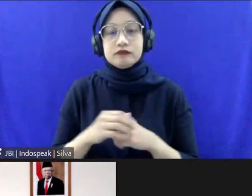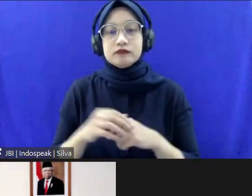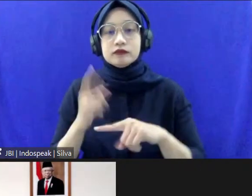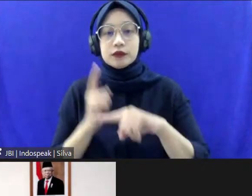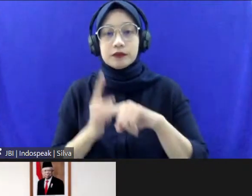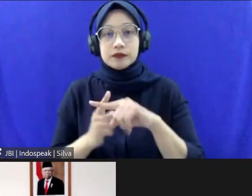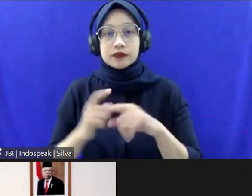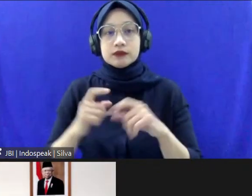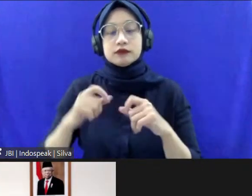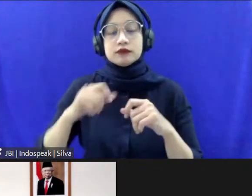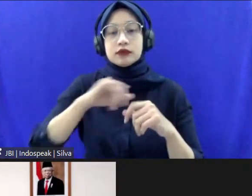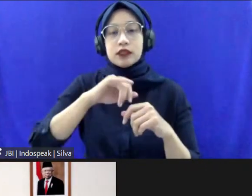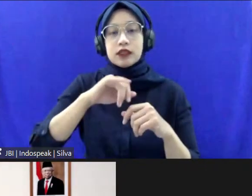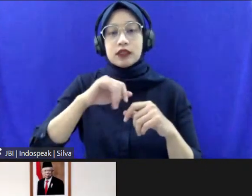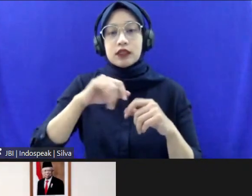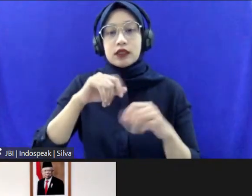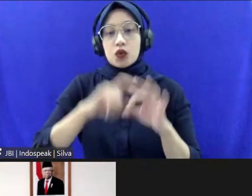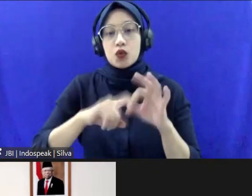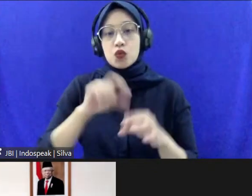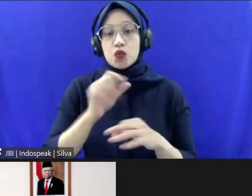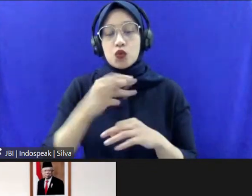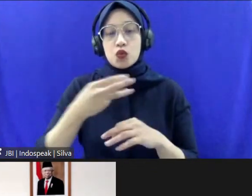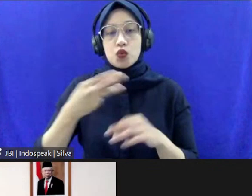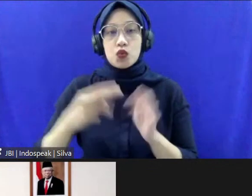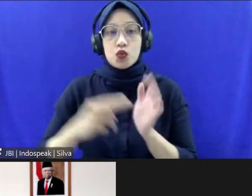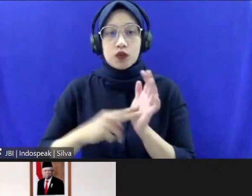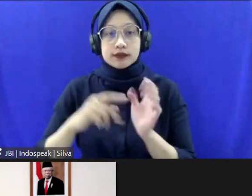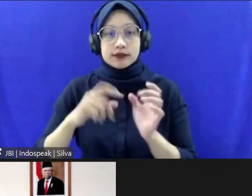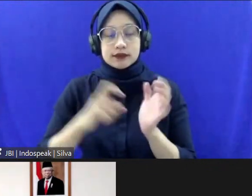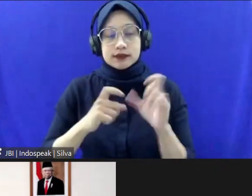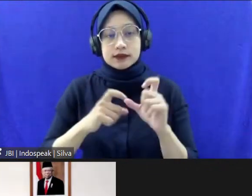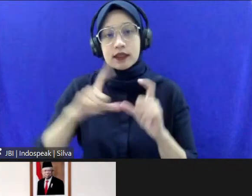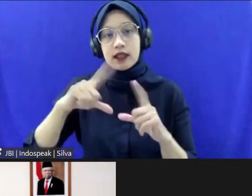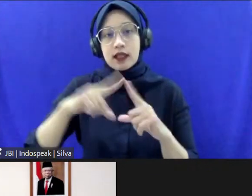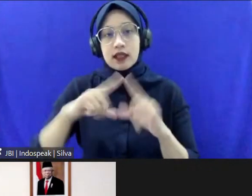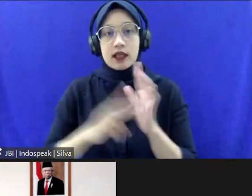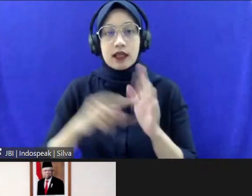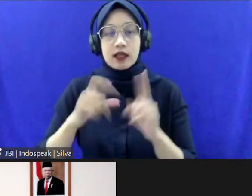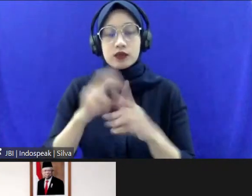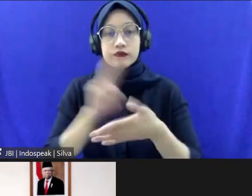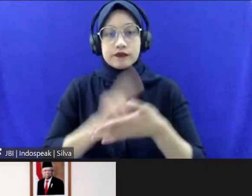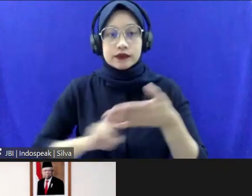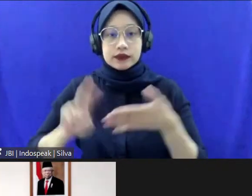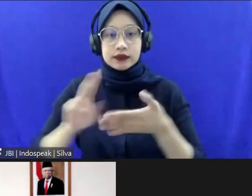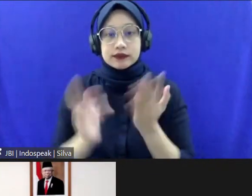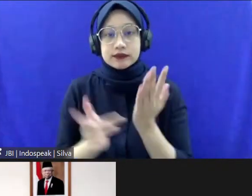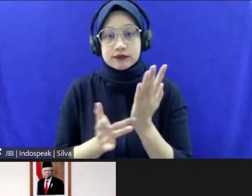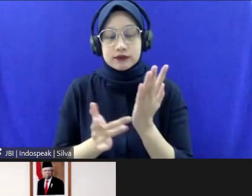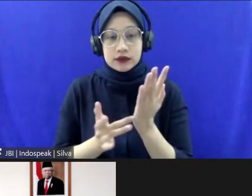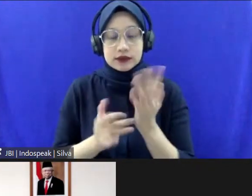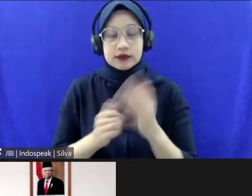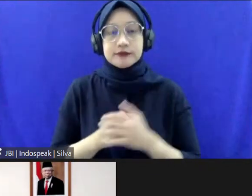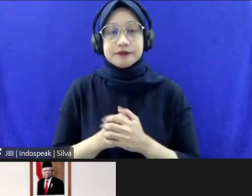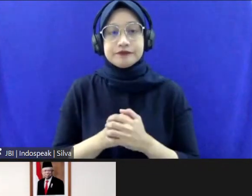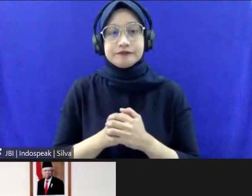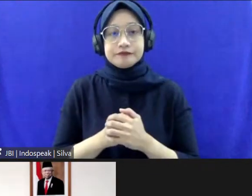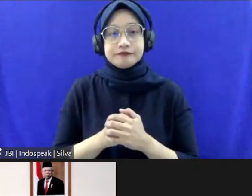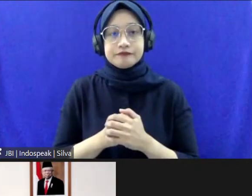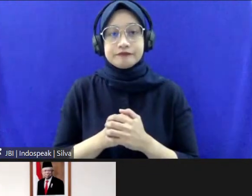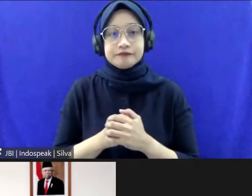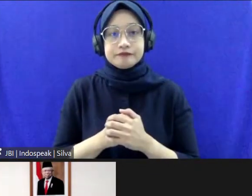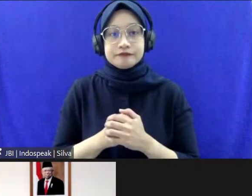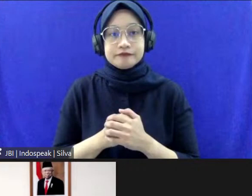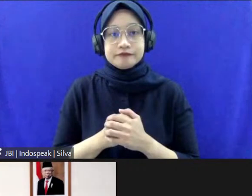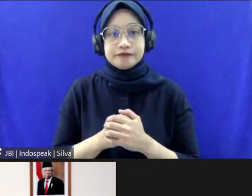of Technology. The third presentation, also co-presenter, will be presented by Dr.